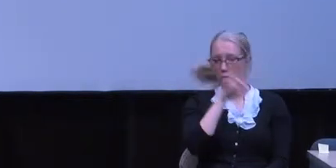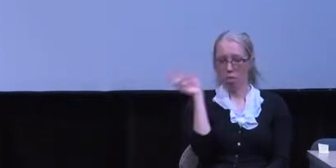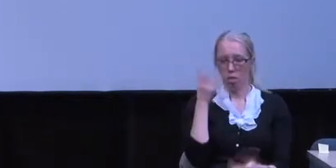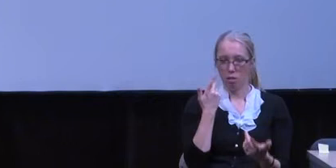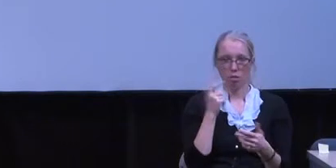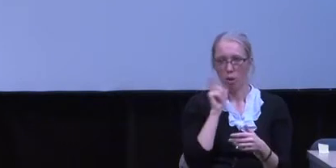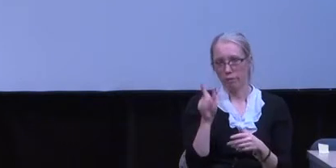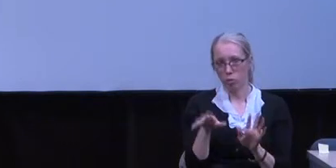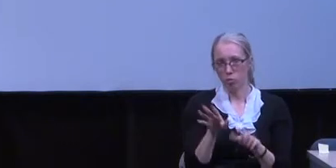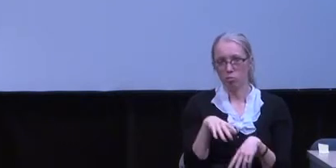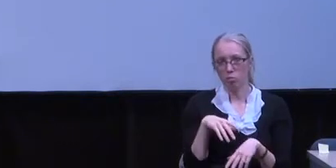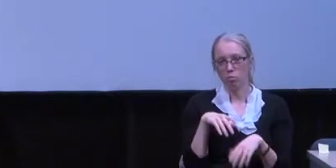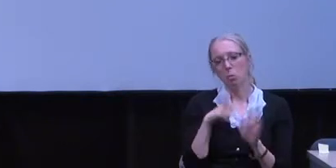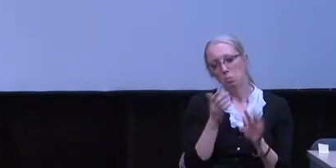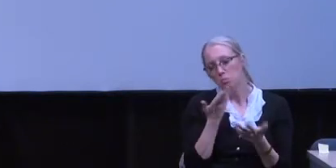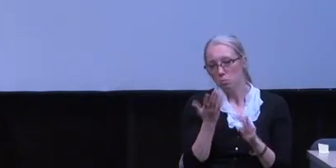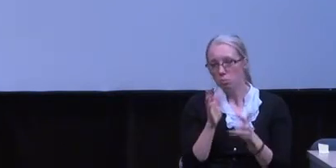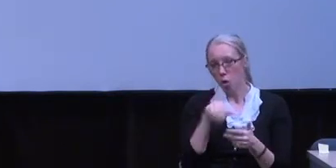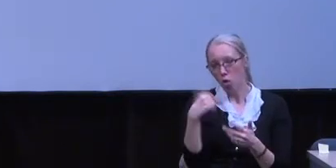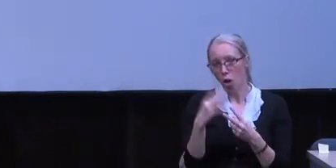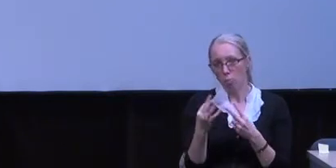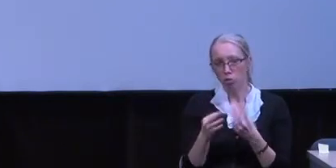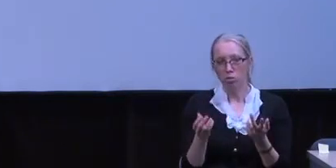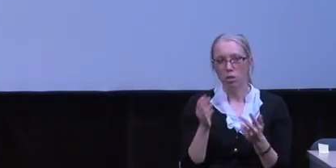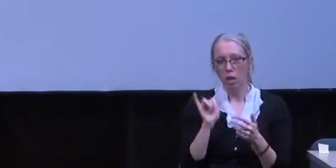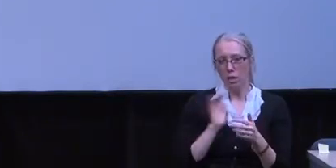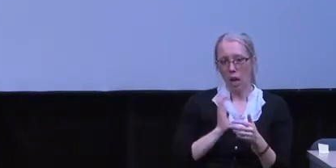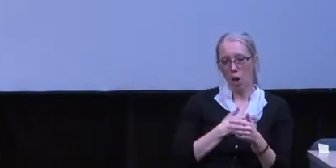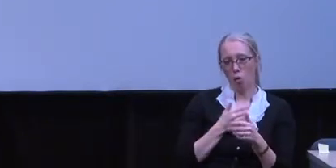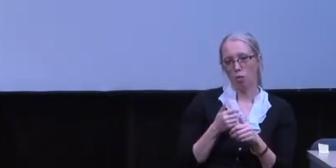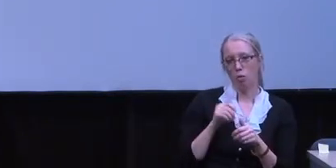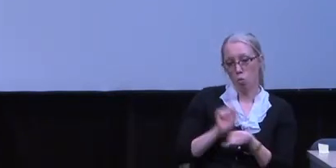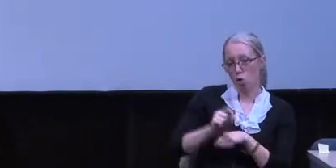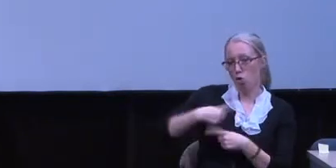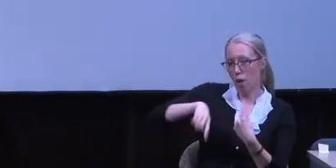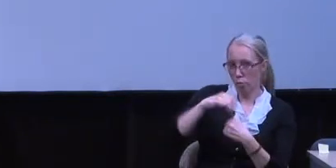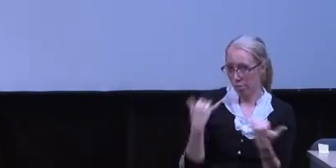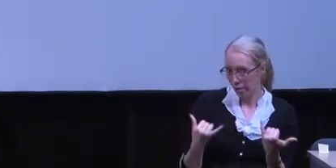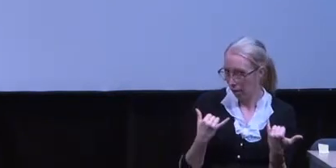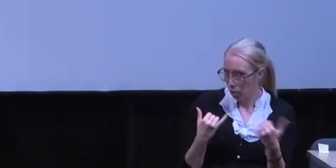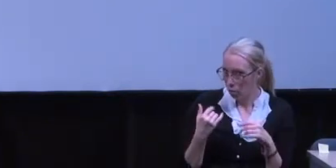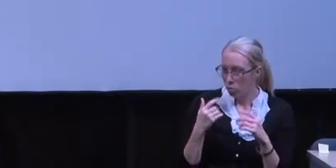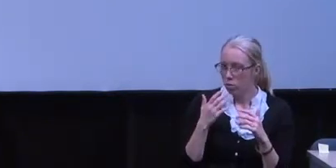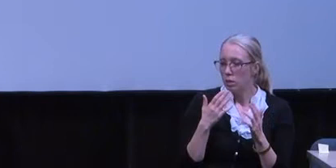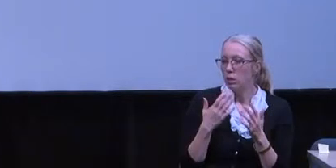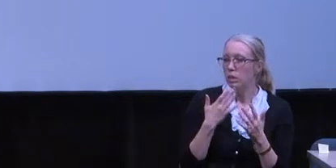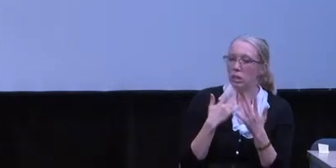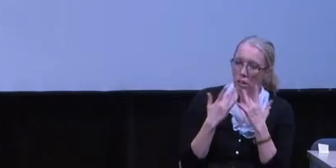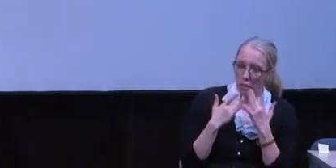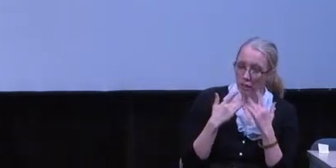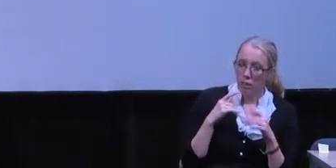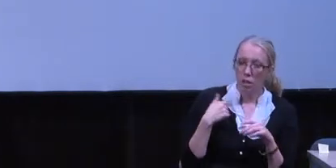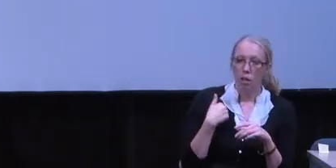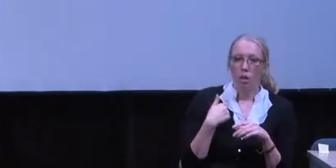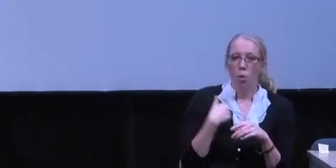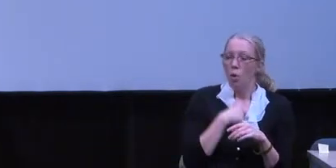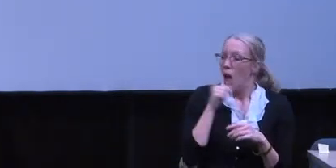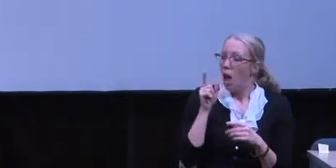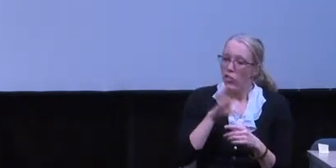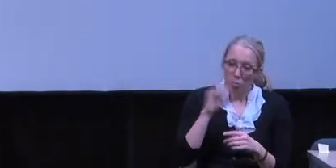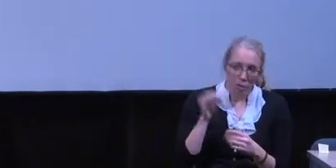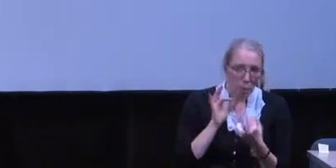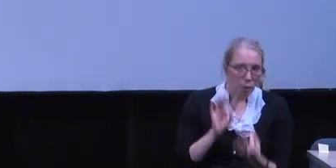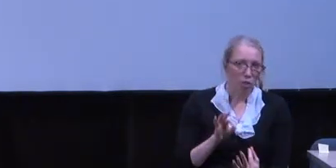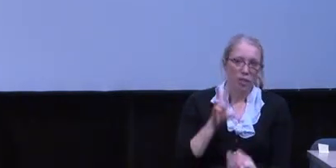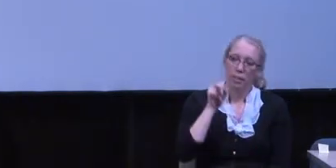that video. So that's kind of our workaround right now. We're not going to be 100% perfect, but